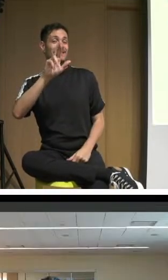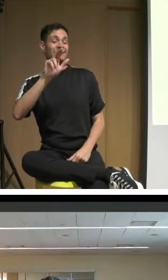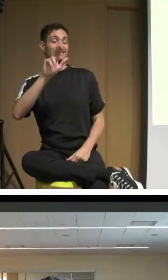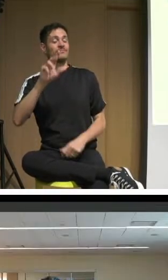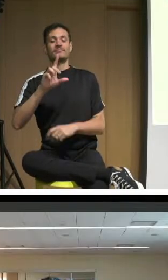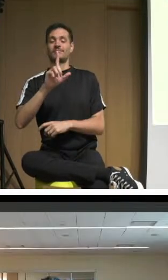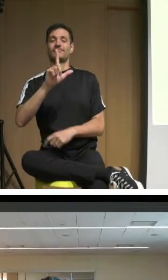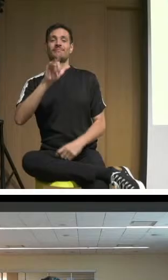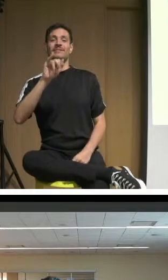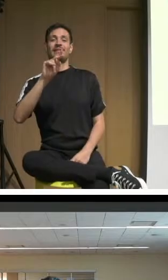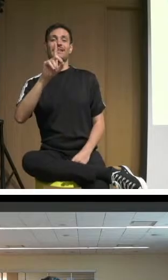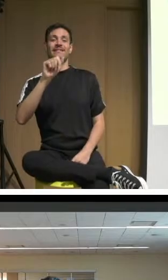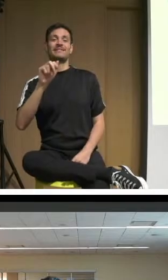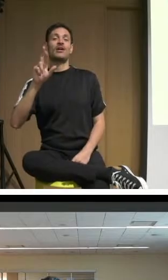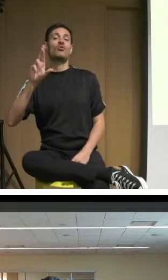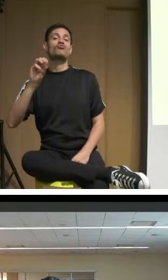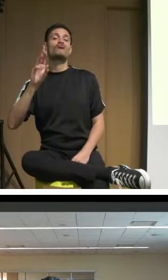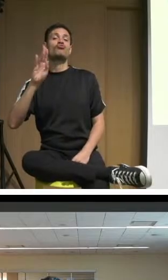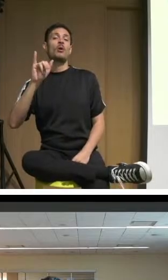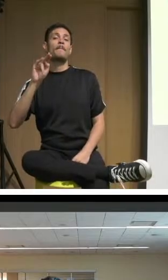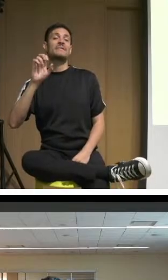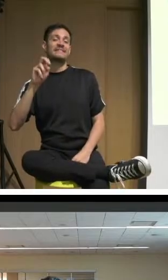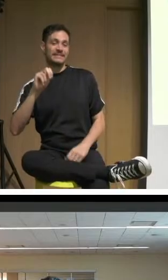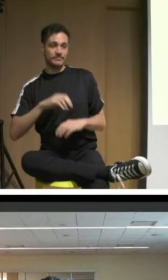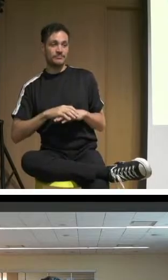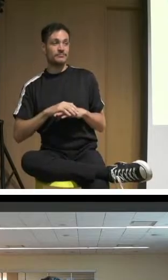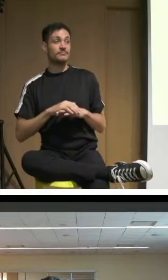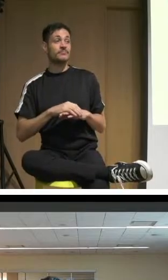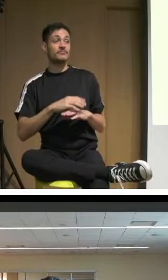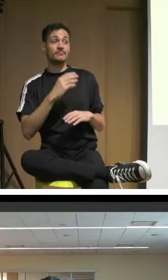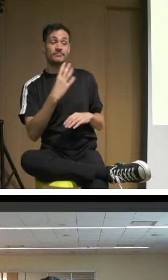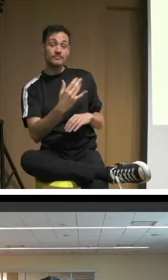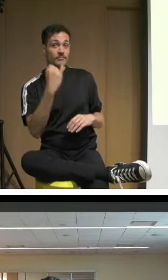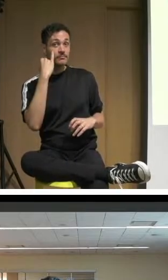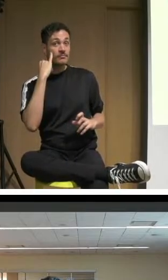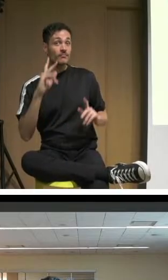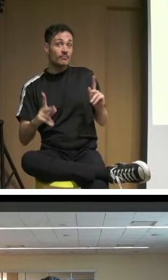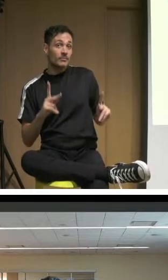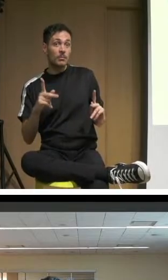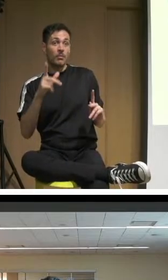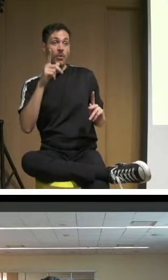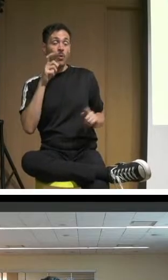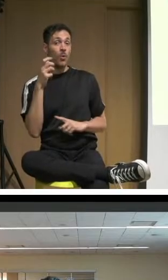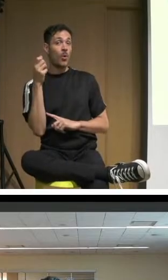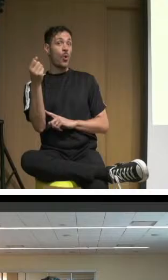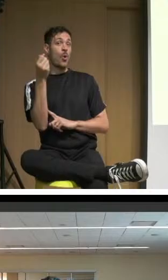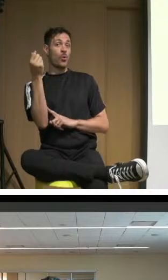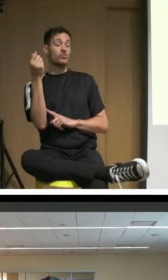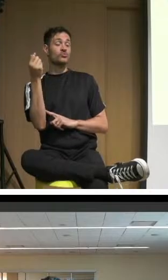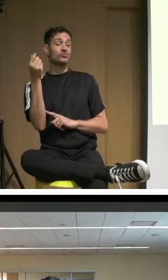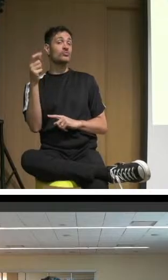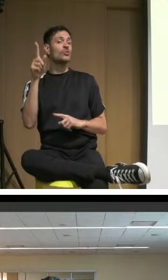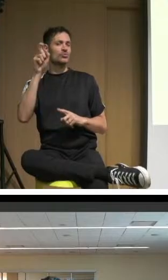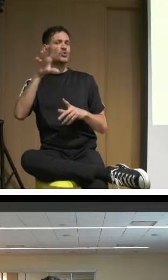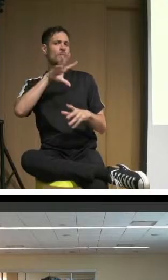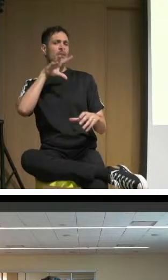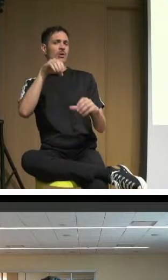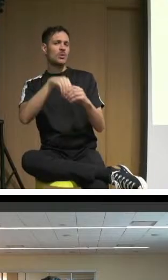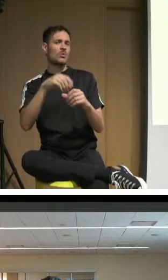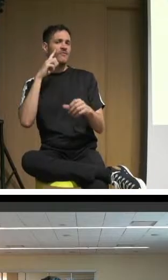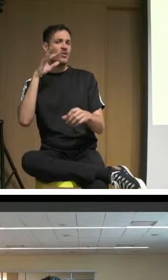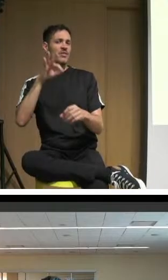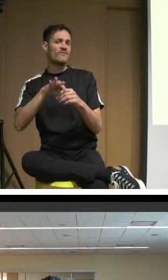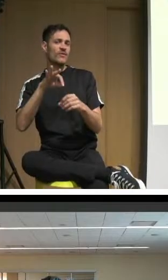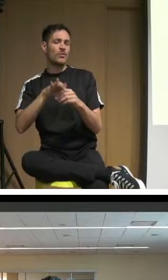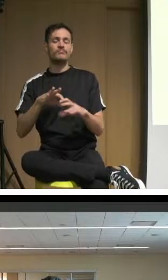when we asked for those abstaining should be included in the vote. I apologize. I'll